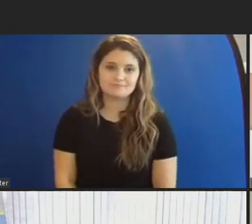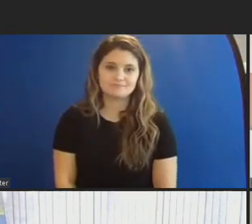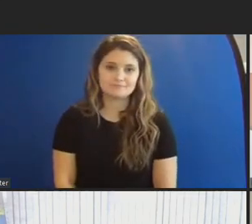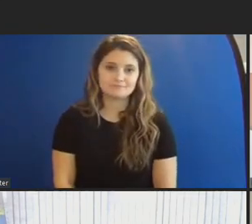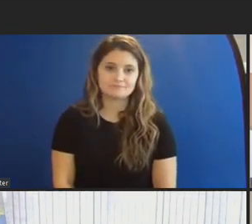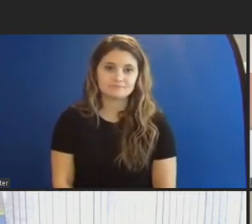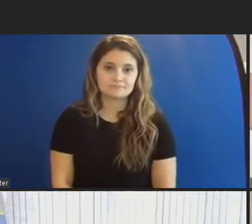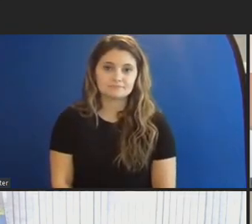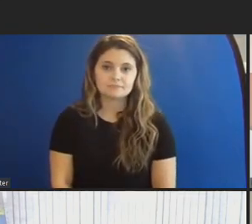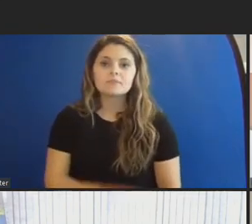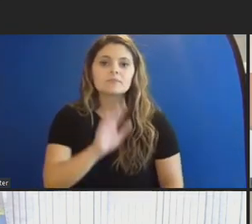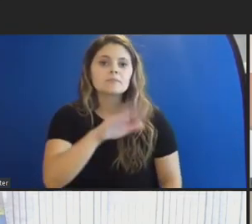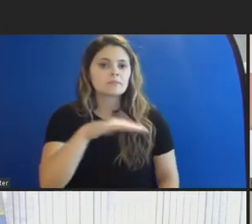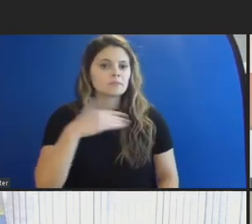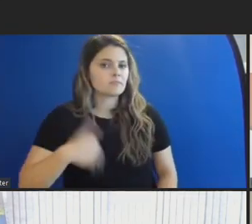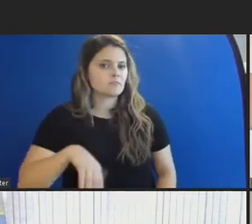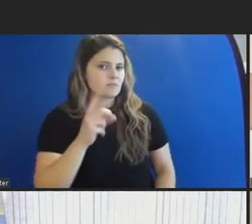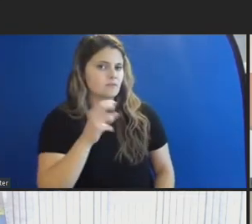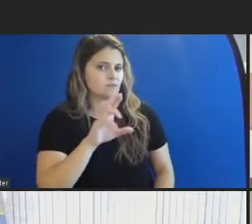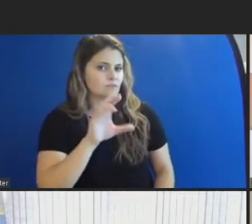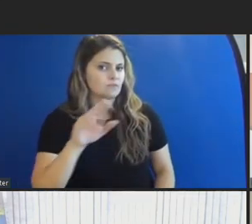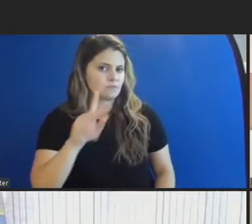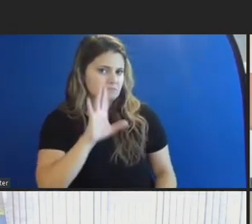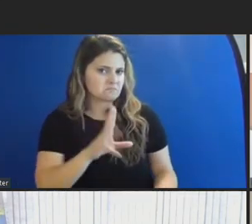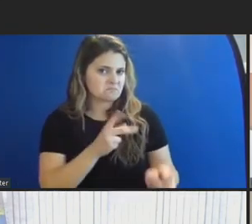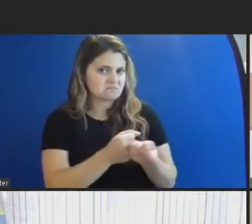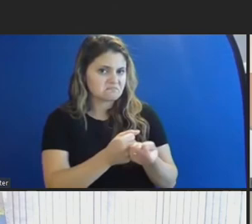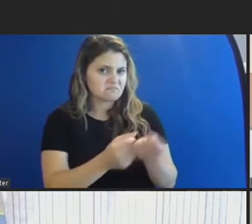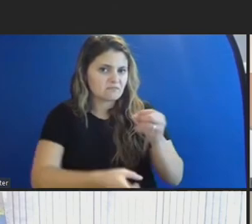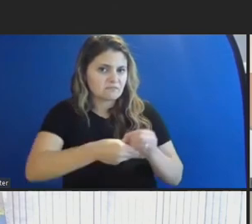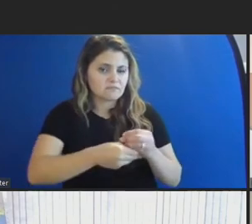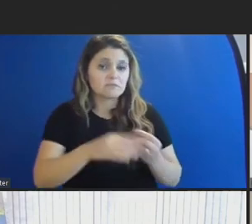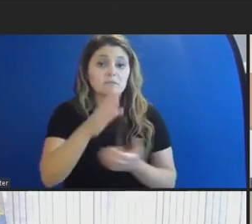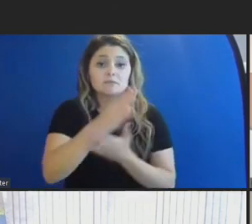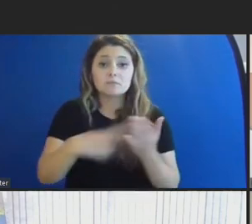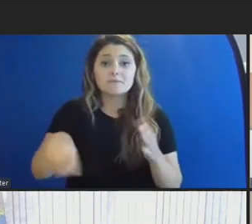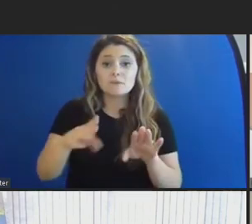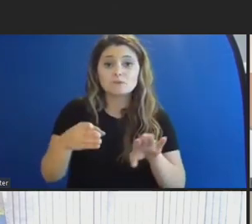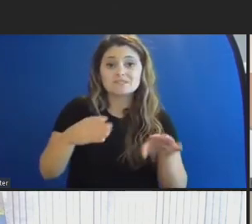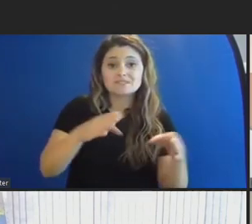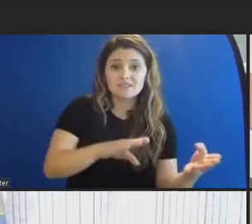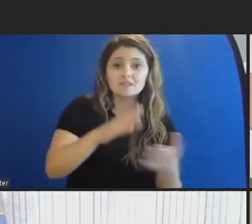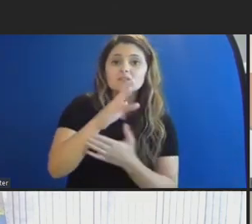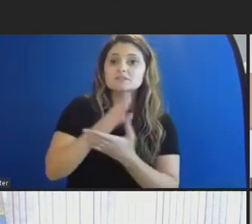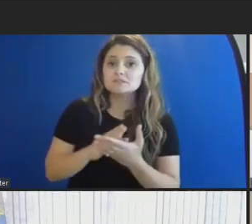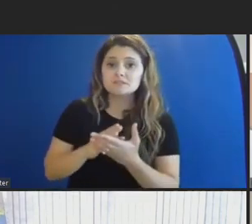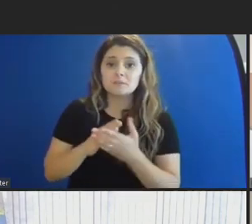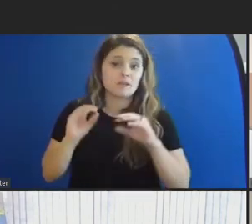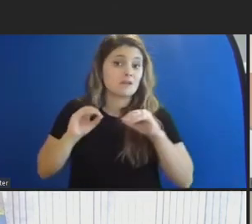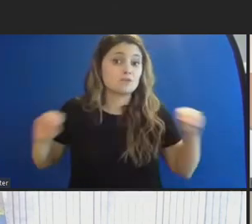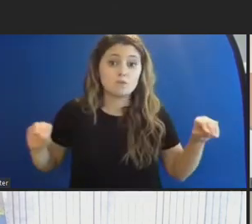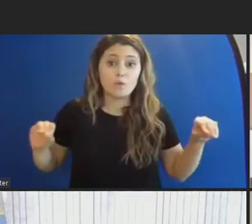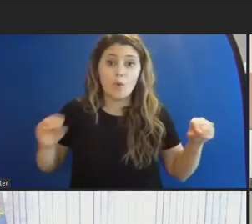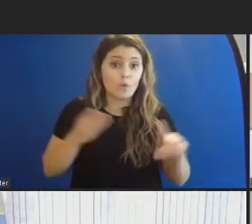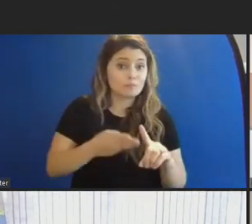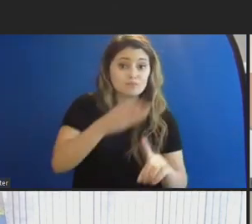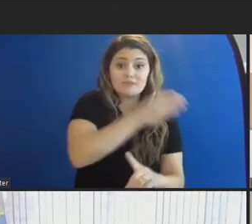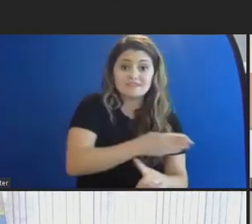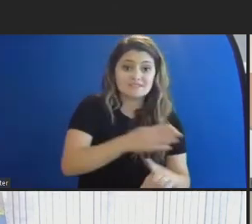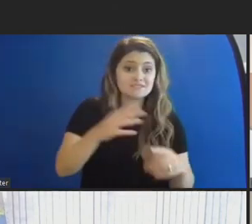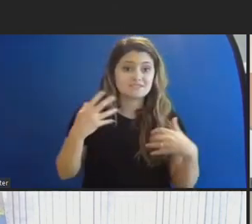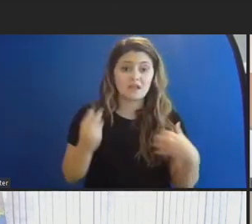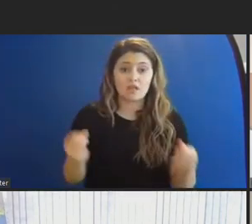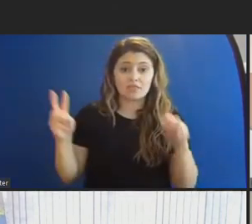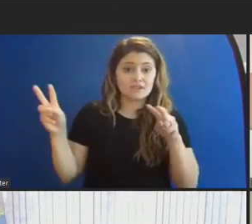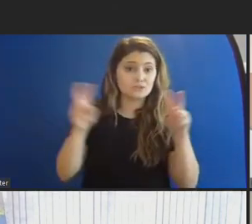Ms. Hernandez, let me just reiterate that some of those deaths are not, some of the individuals had no known other